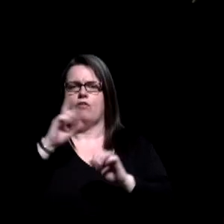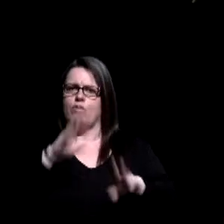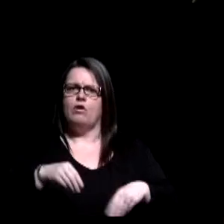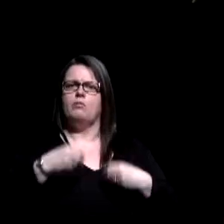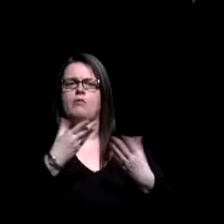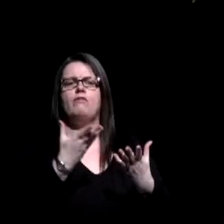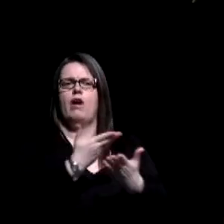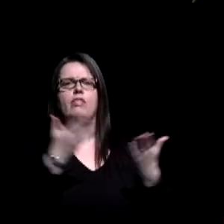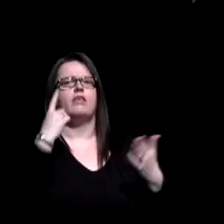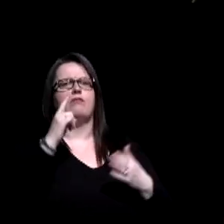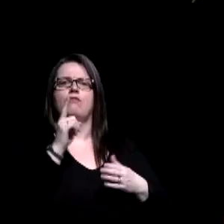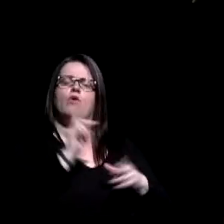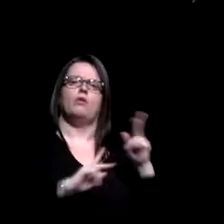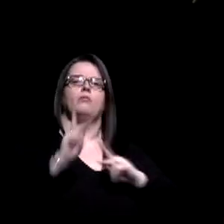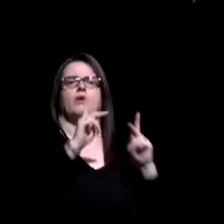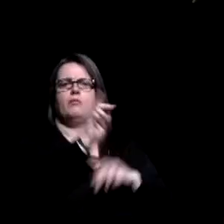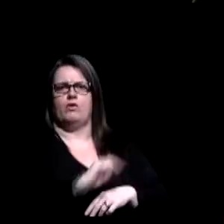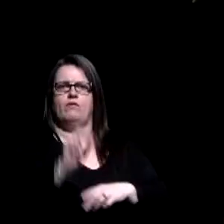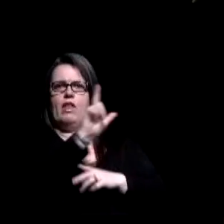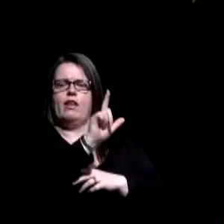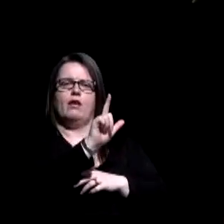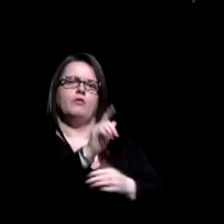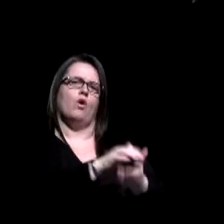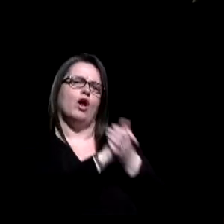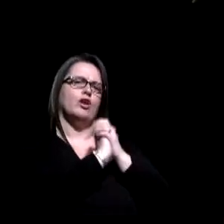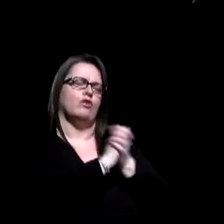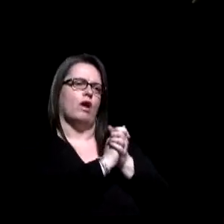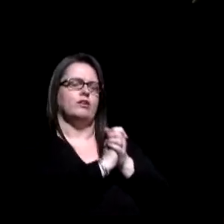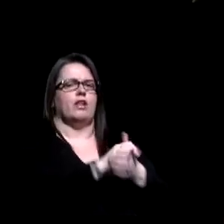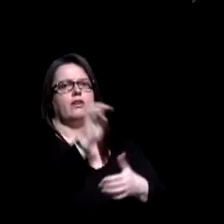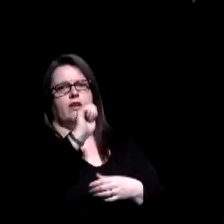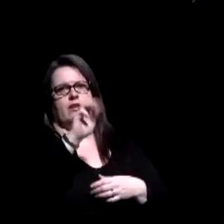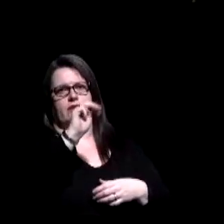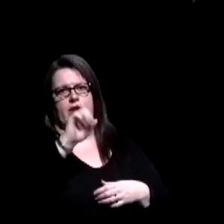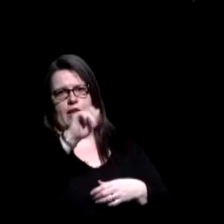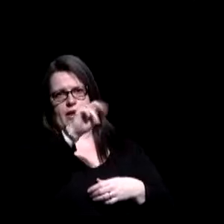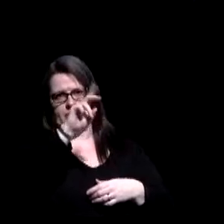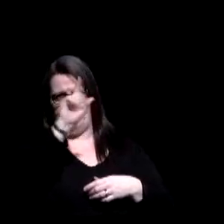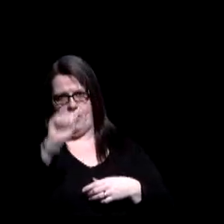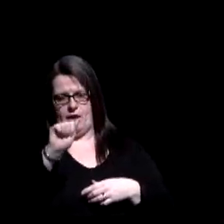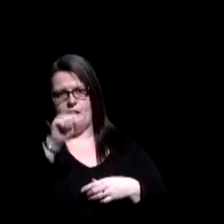and Labrador. Congratulations, Amanda Garland.